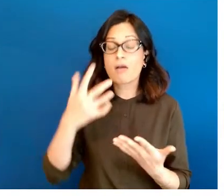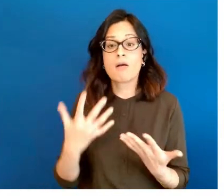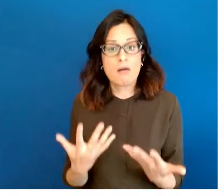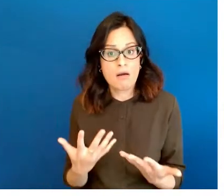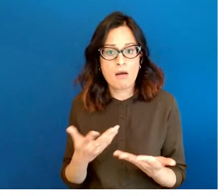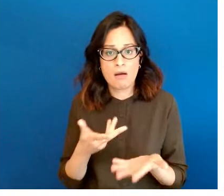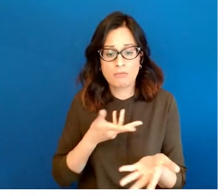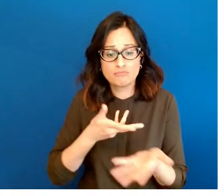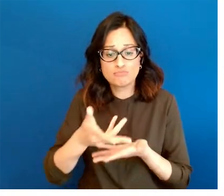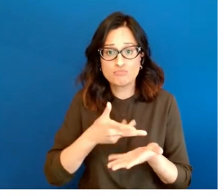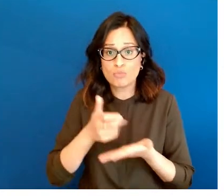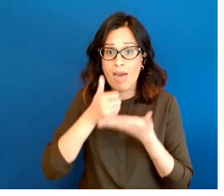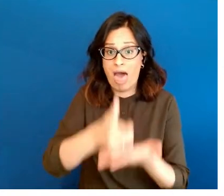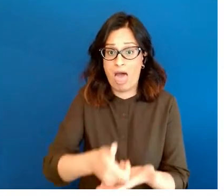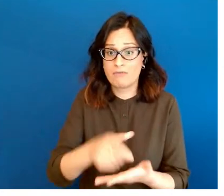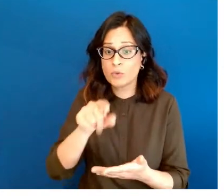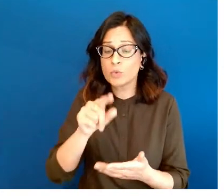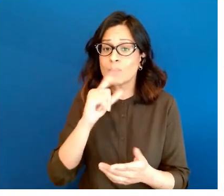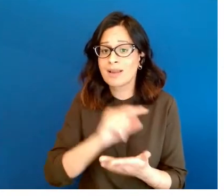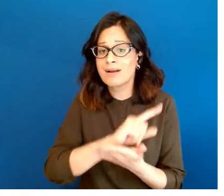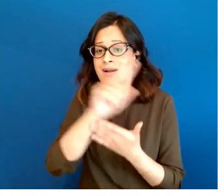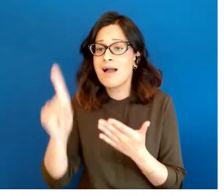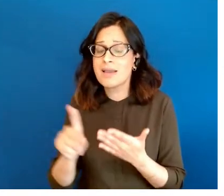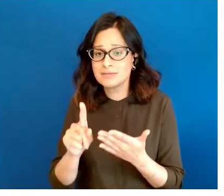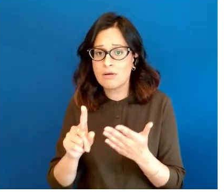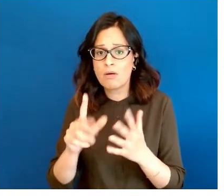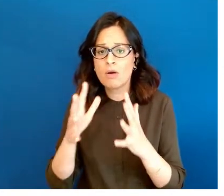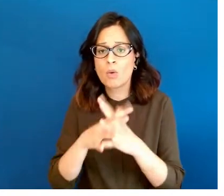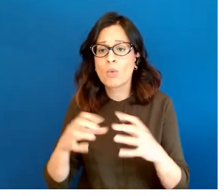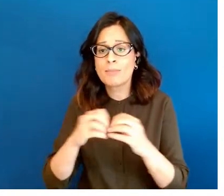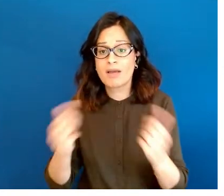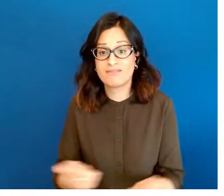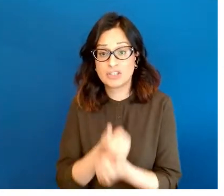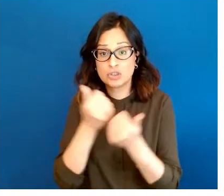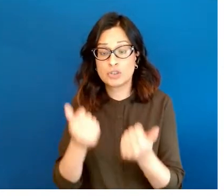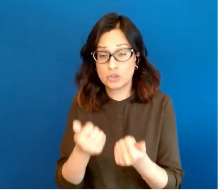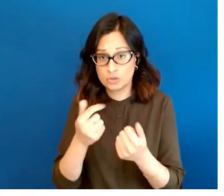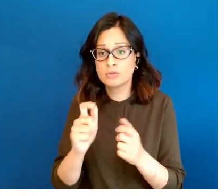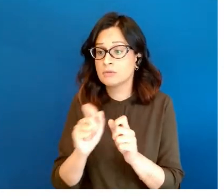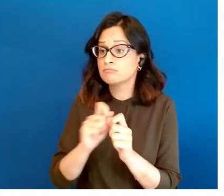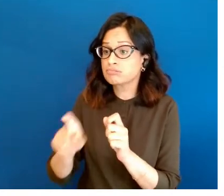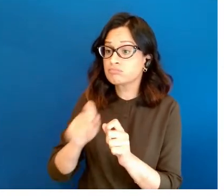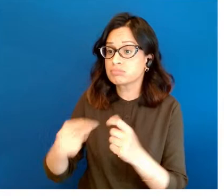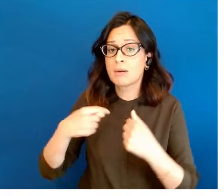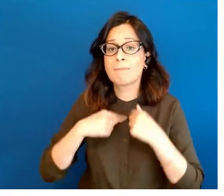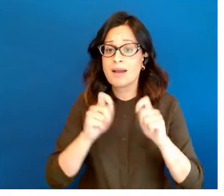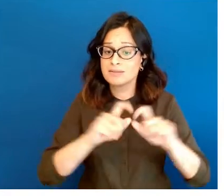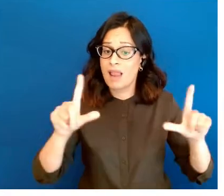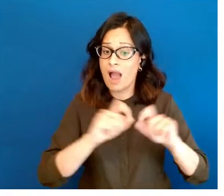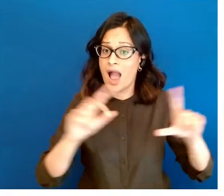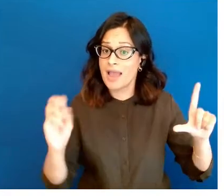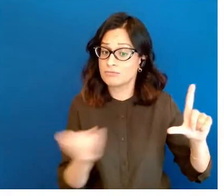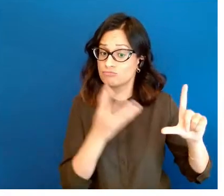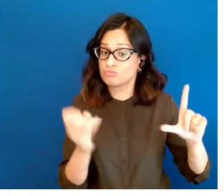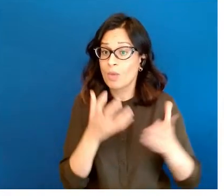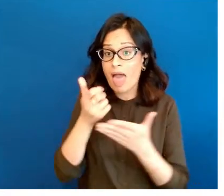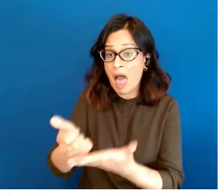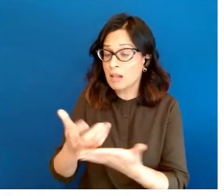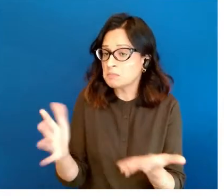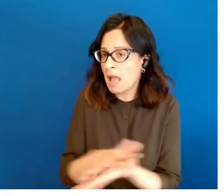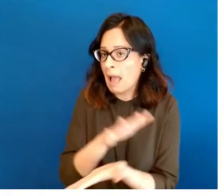my slides at the end of the webinar. So very happy for you to get copies of my slides if that would be helpful.